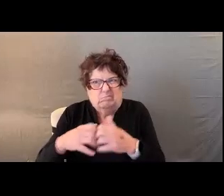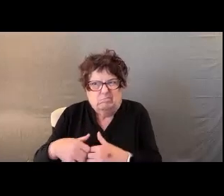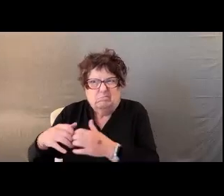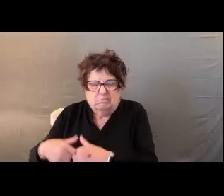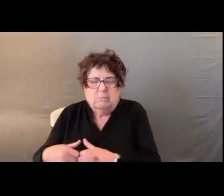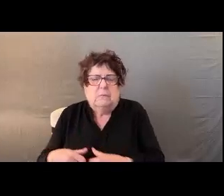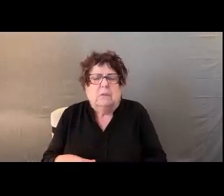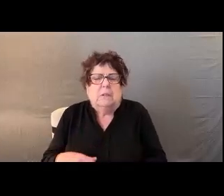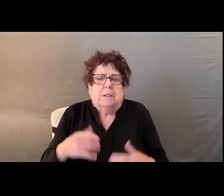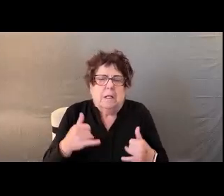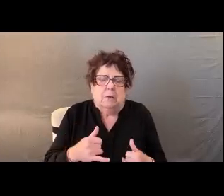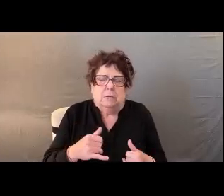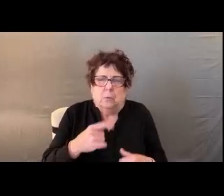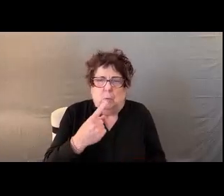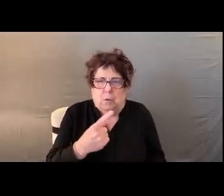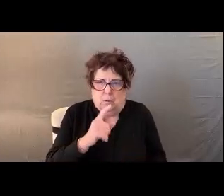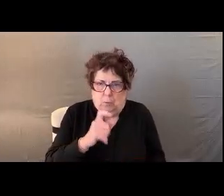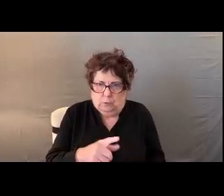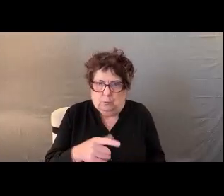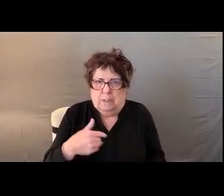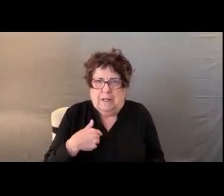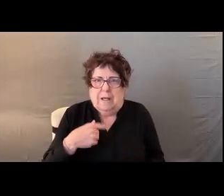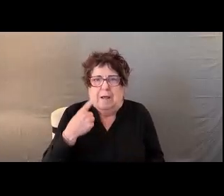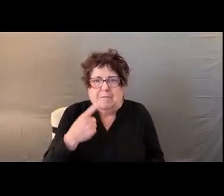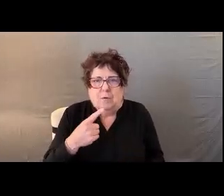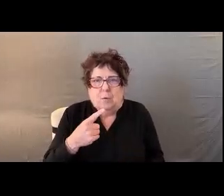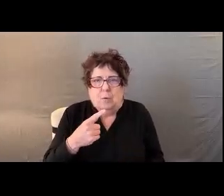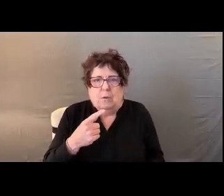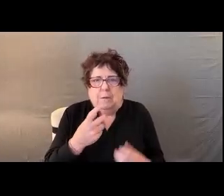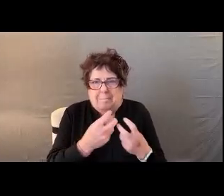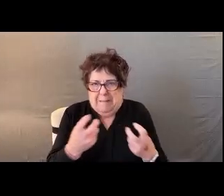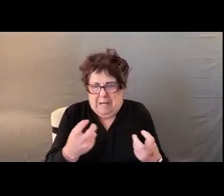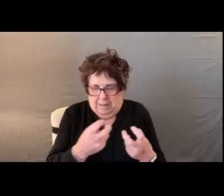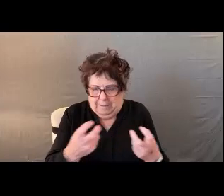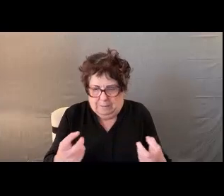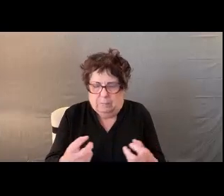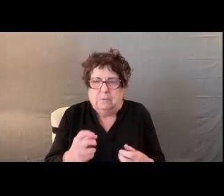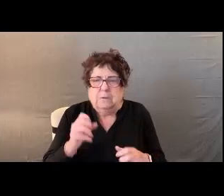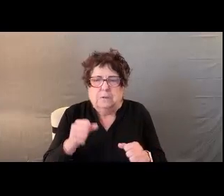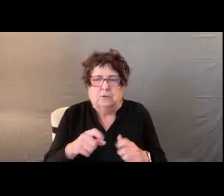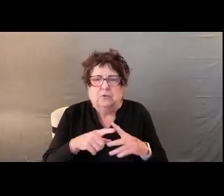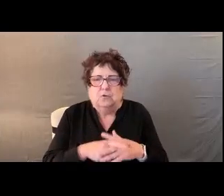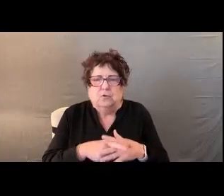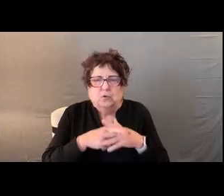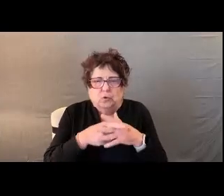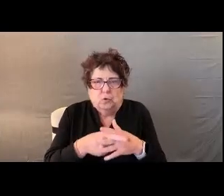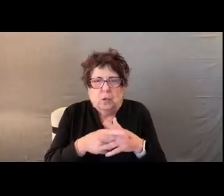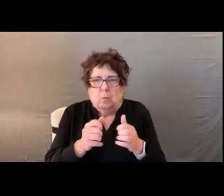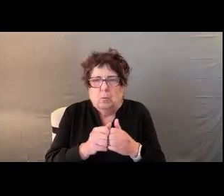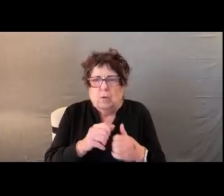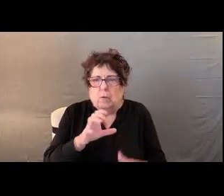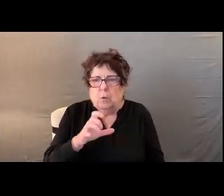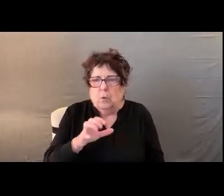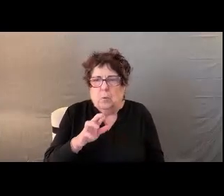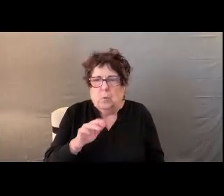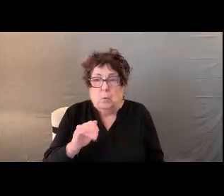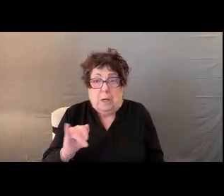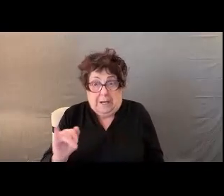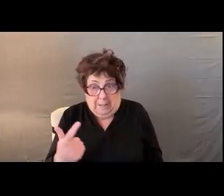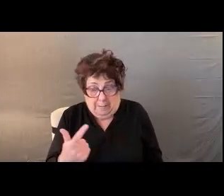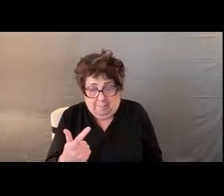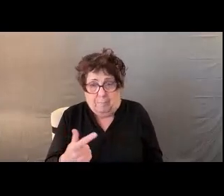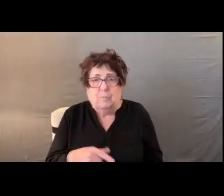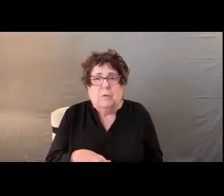one of the questions that we have for the panelists, and we can start with Craig. So, did you